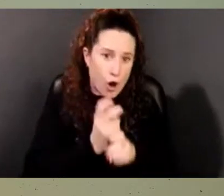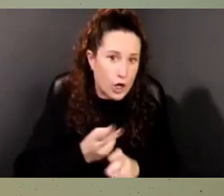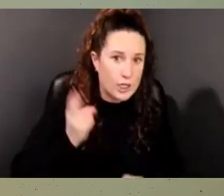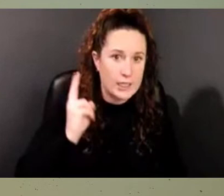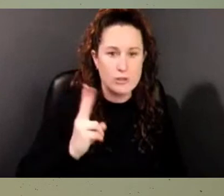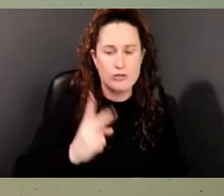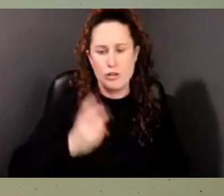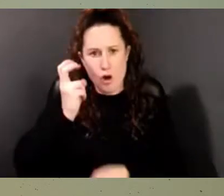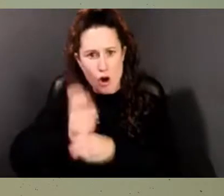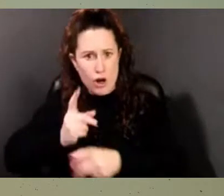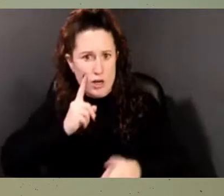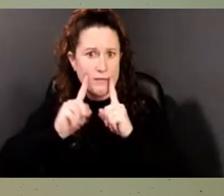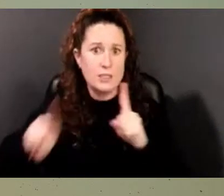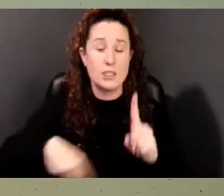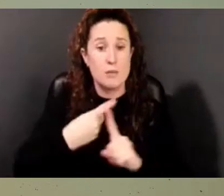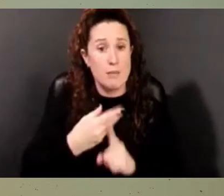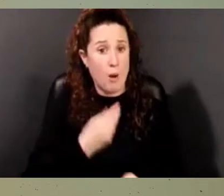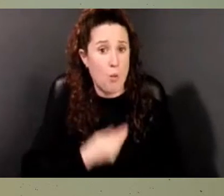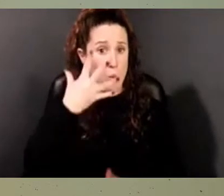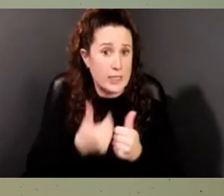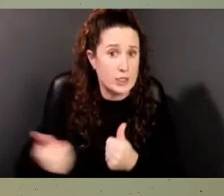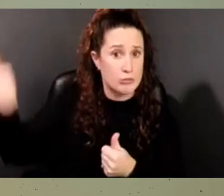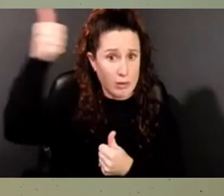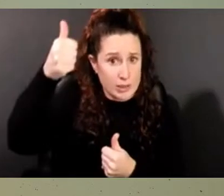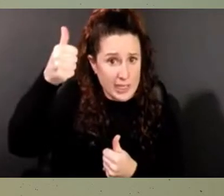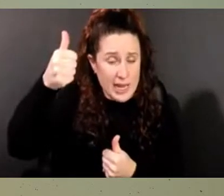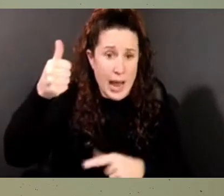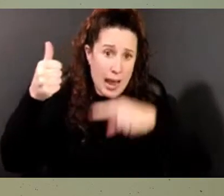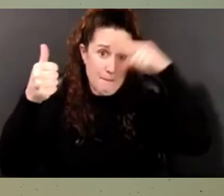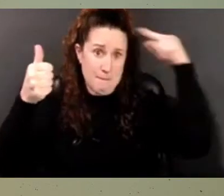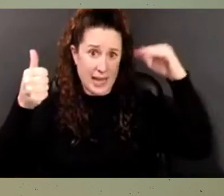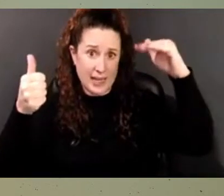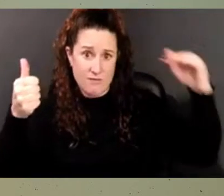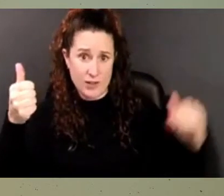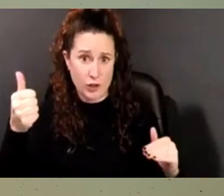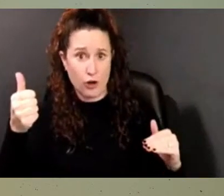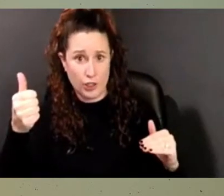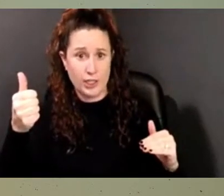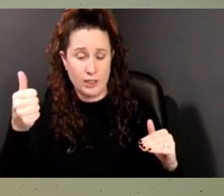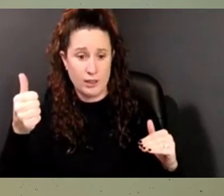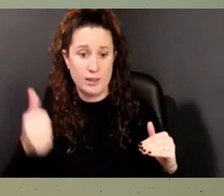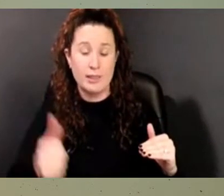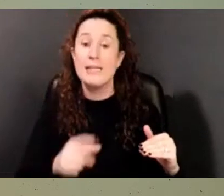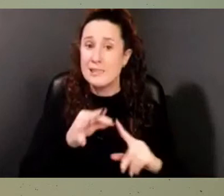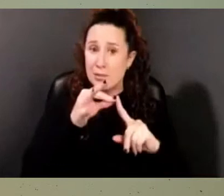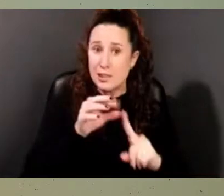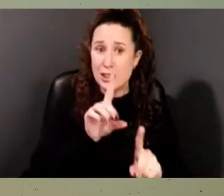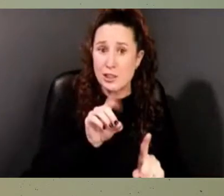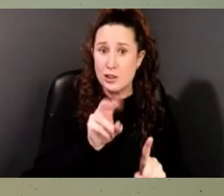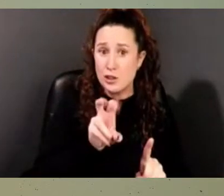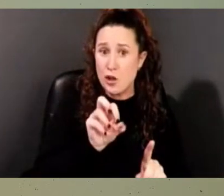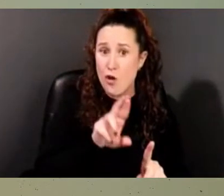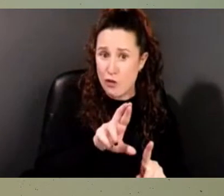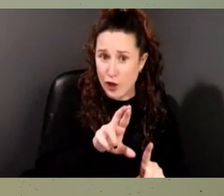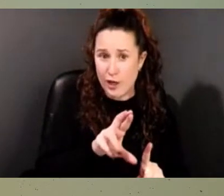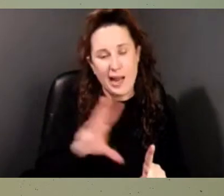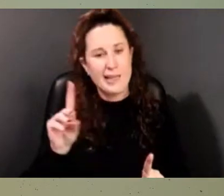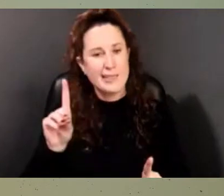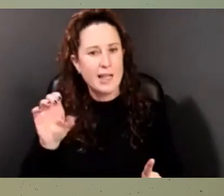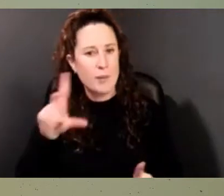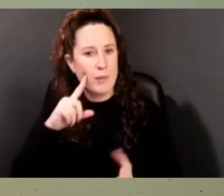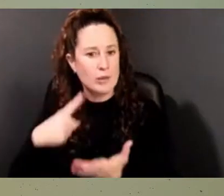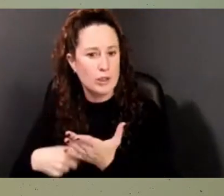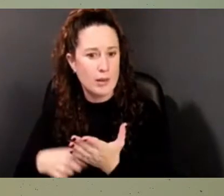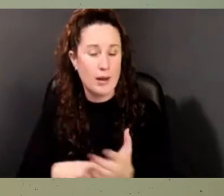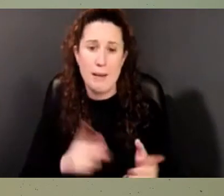conversations about white supremacy and Black inferiority. In a place like Dover, a place like Delaware that I'll talk about more in a minute, people are like, there's